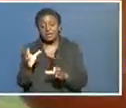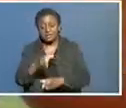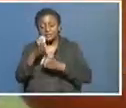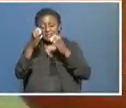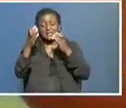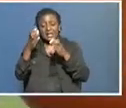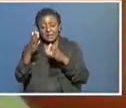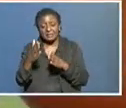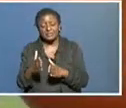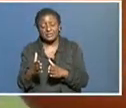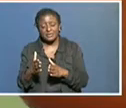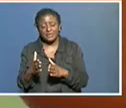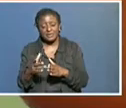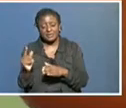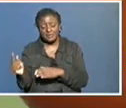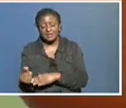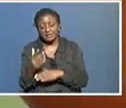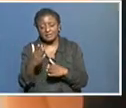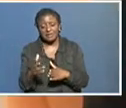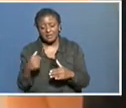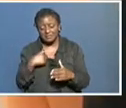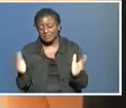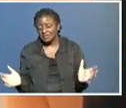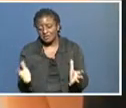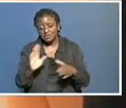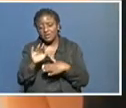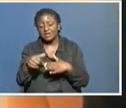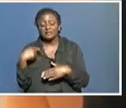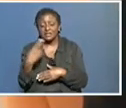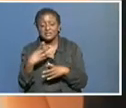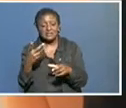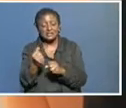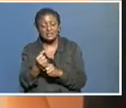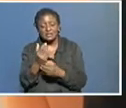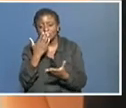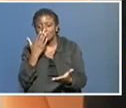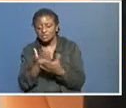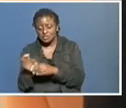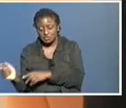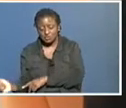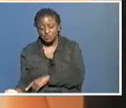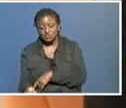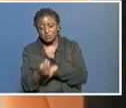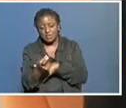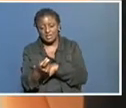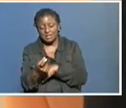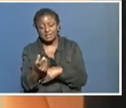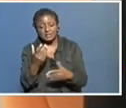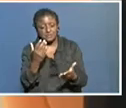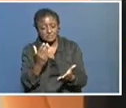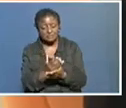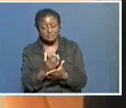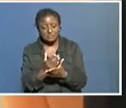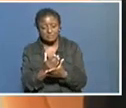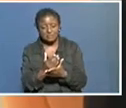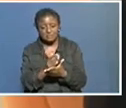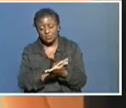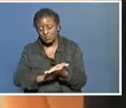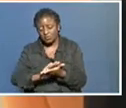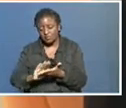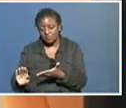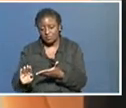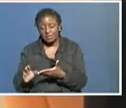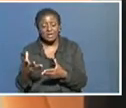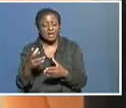endorsement and encouraging all of us to take a good, hard swing in eradicating hunger and growing more of